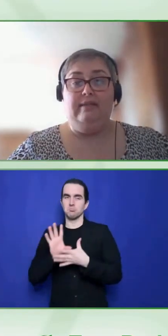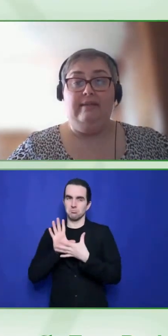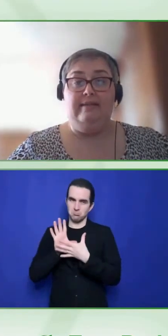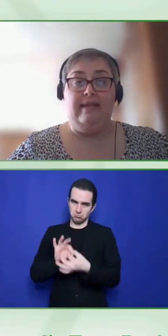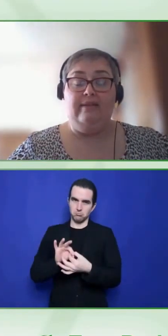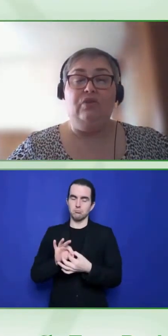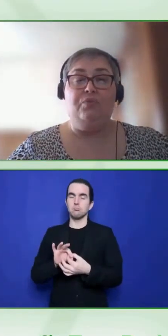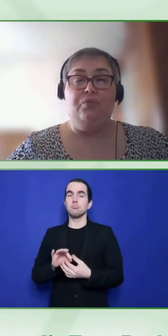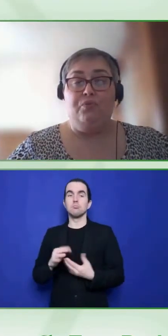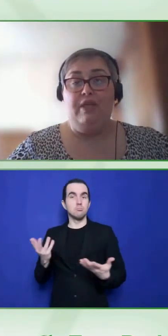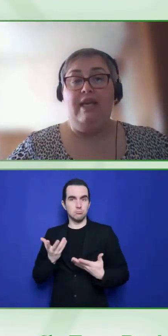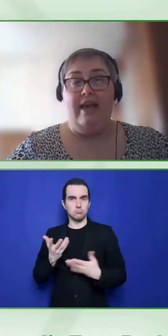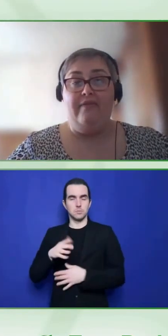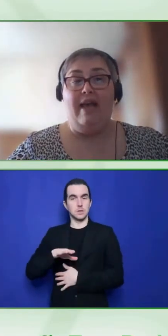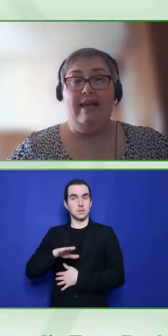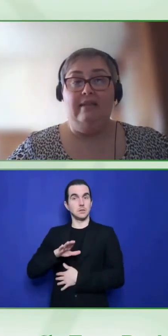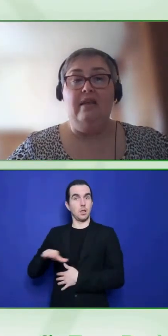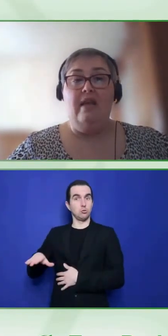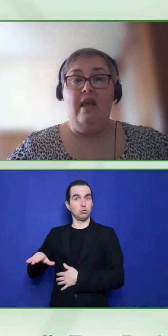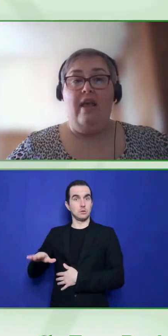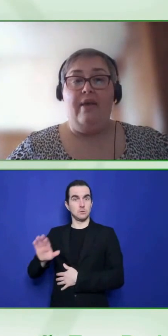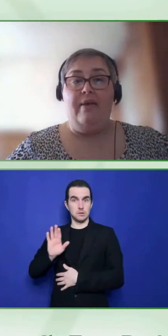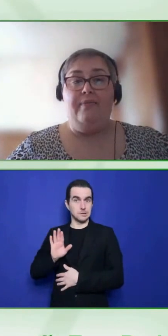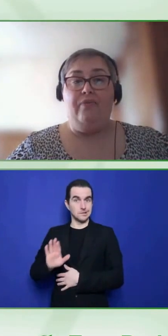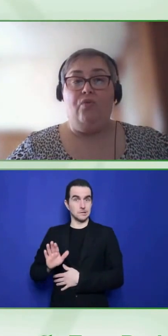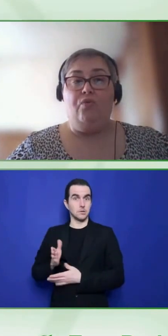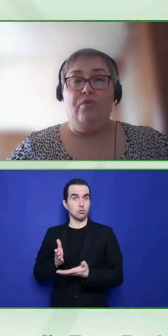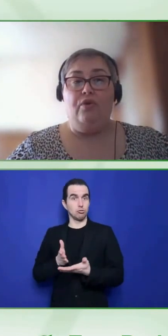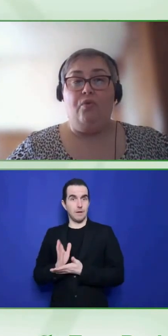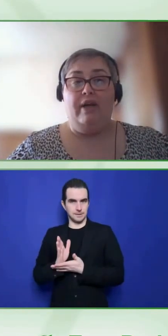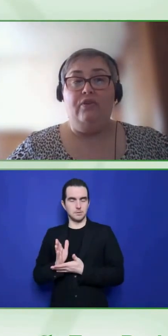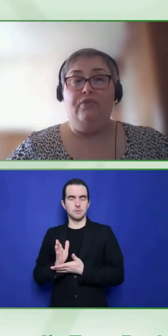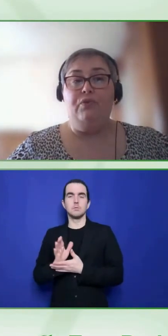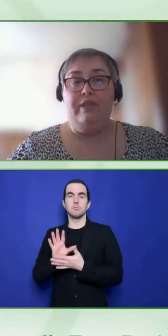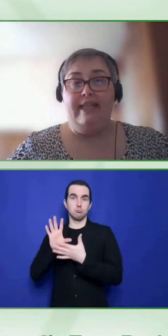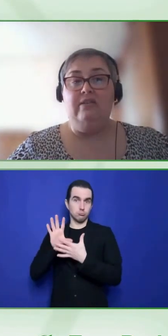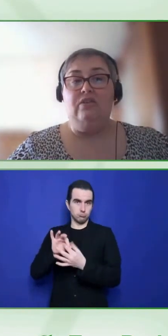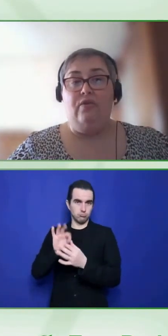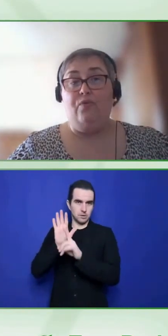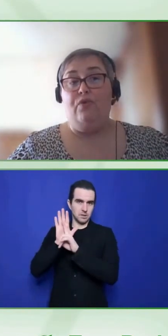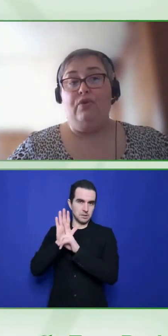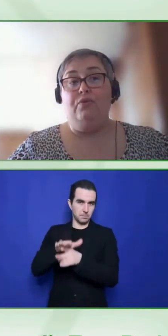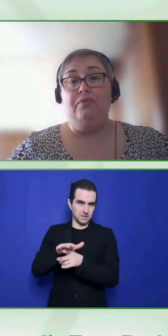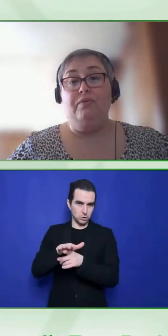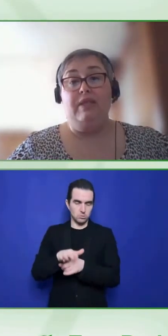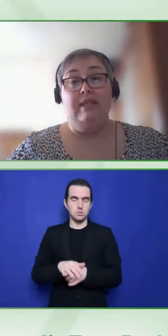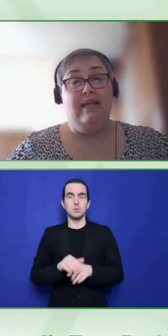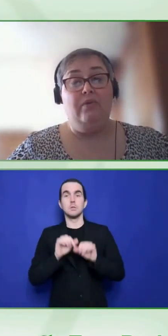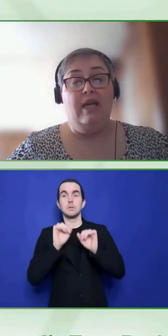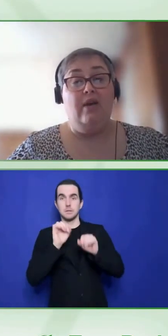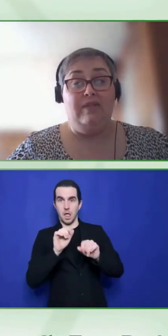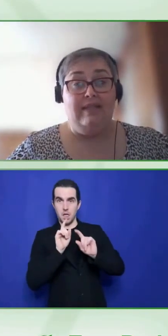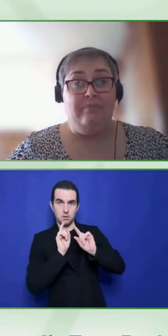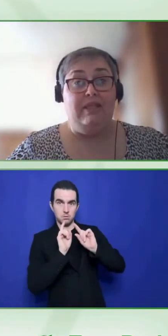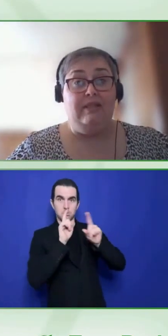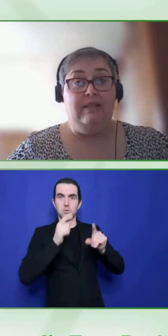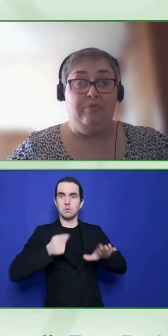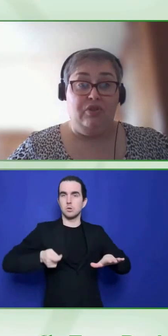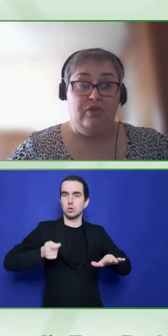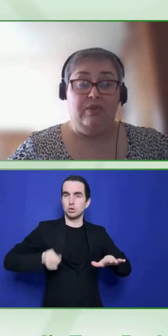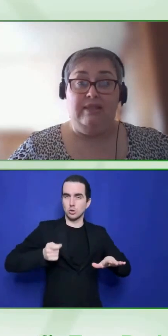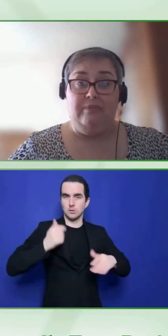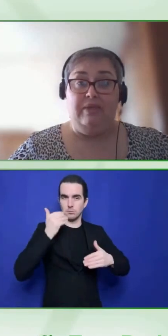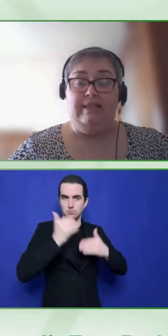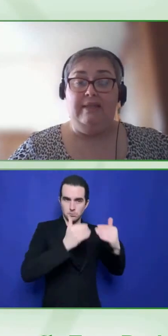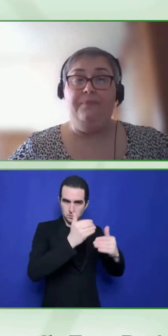work, and in that sense we have had quite a few years of work in the area of disability